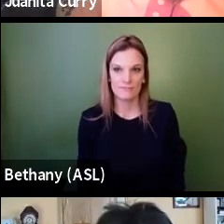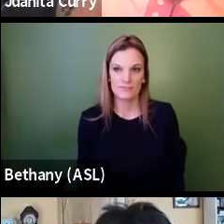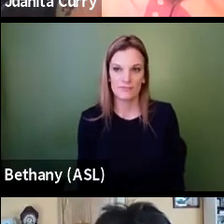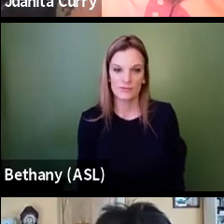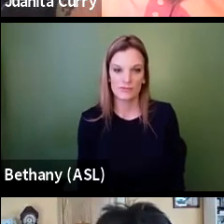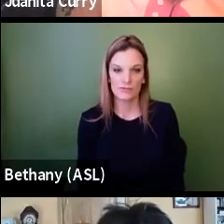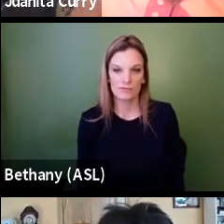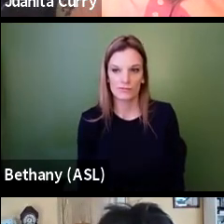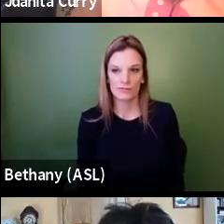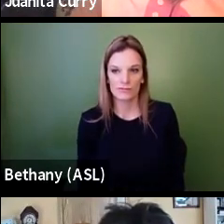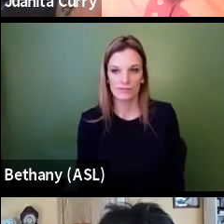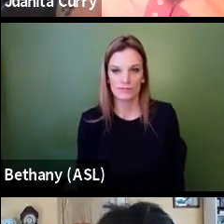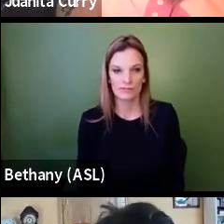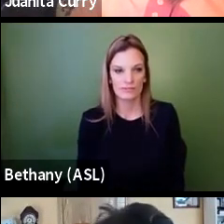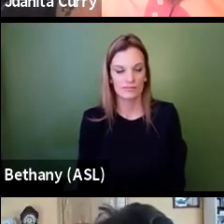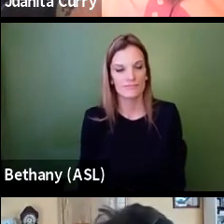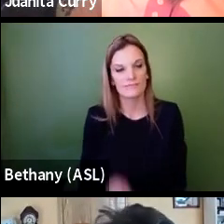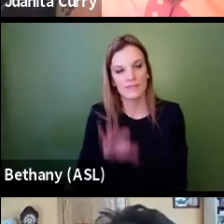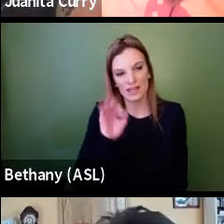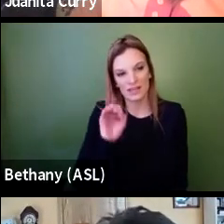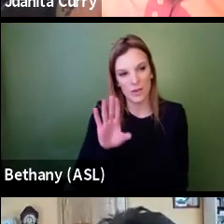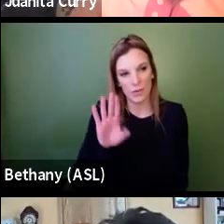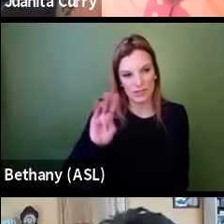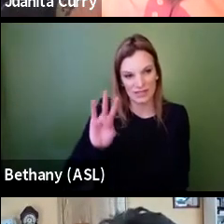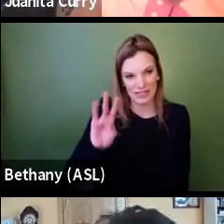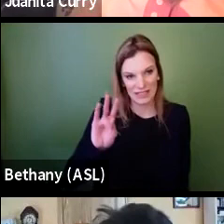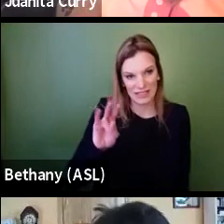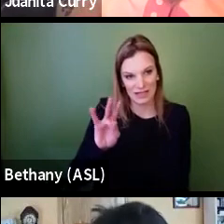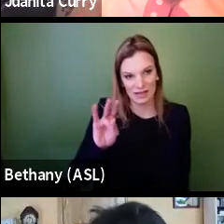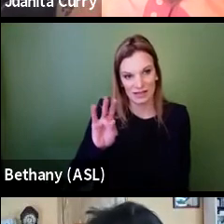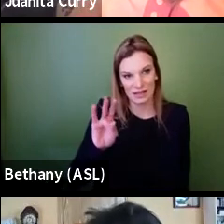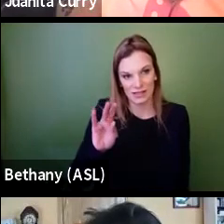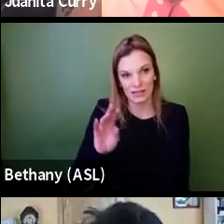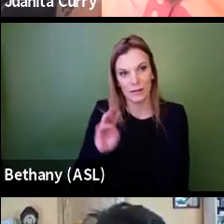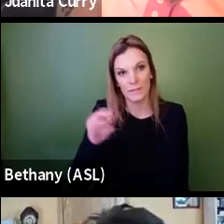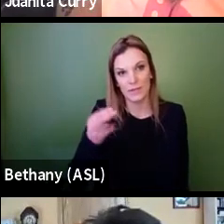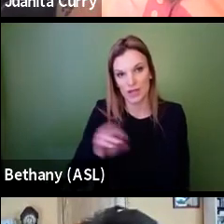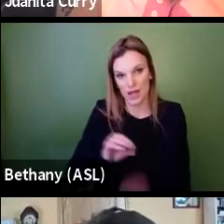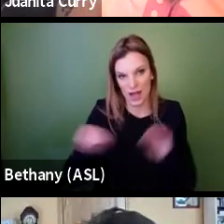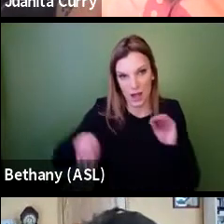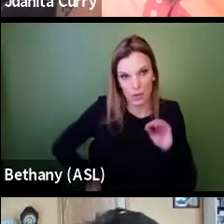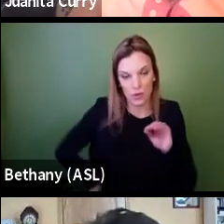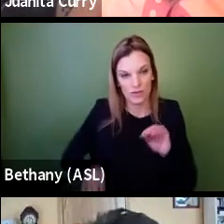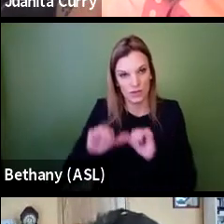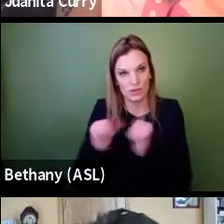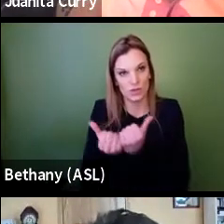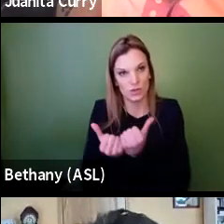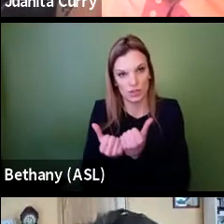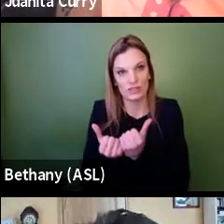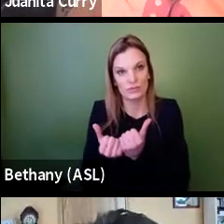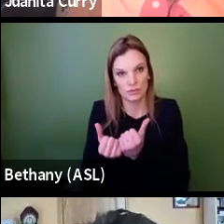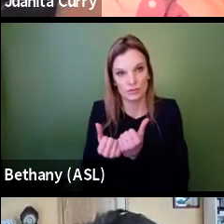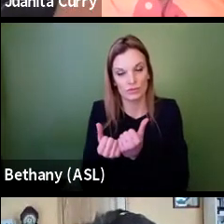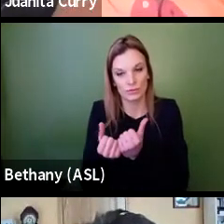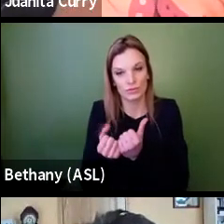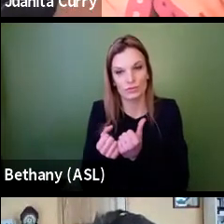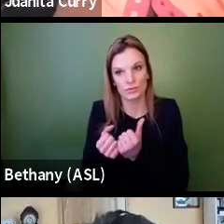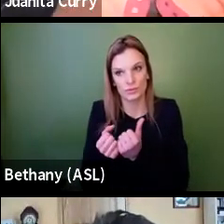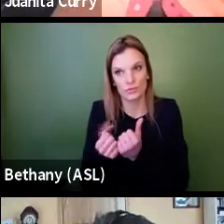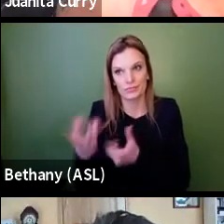And then also on February 17th, Michigan Nonprofit Association, which is